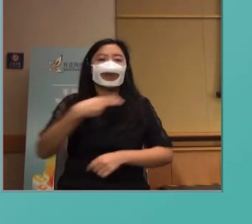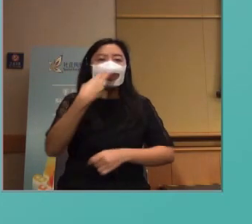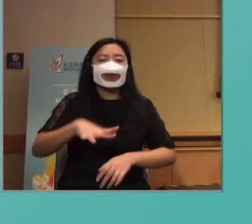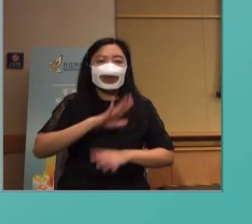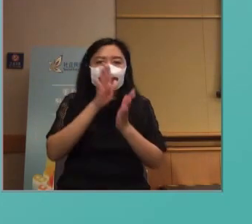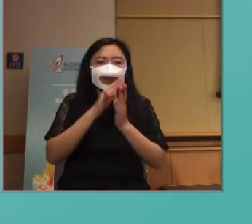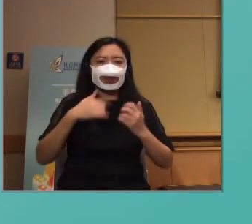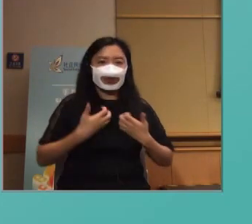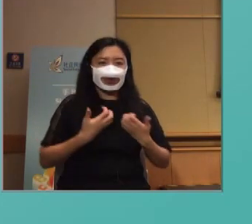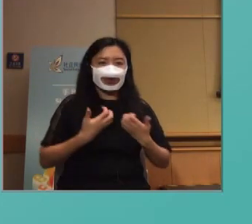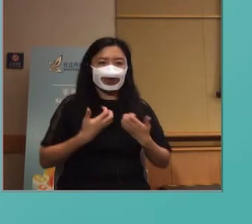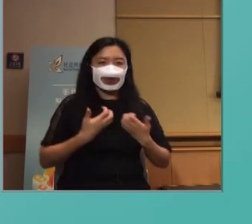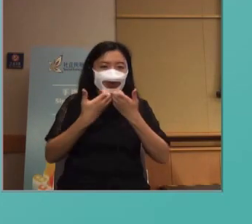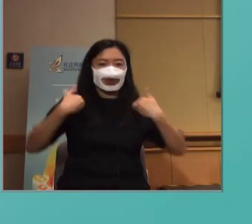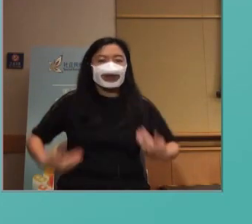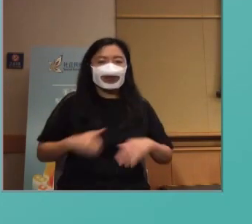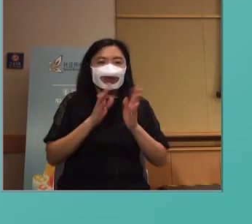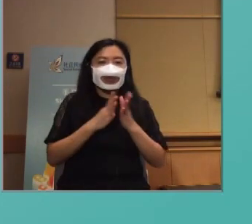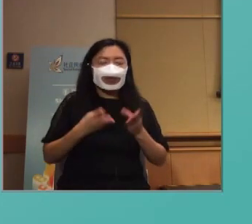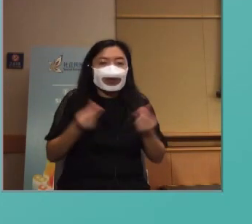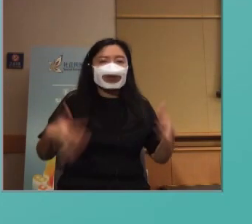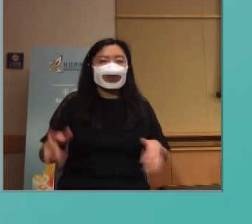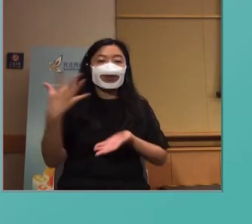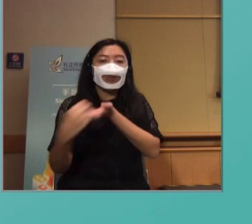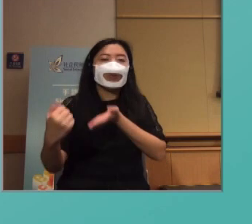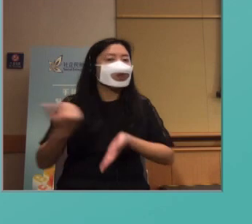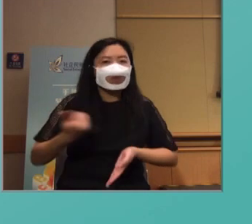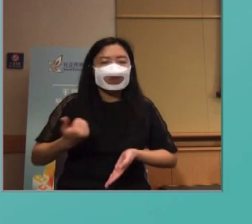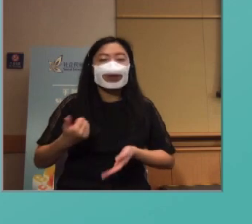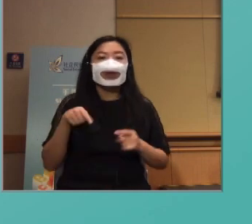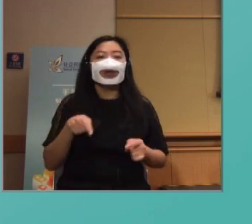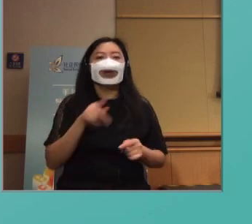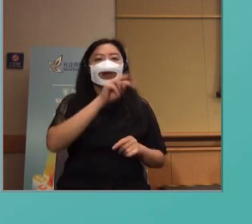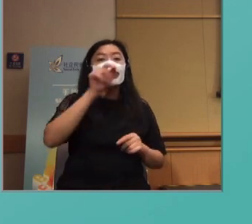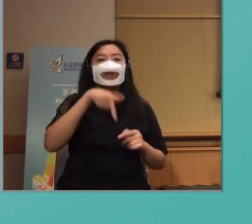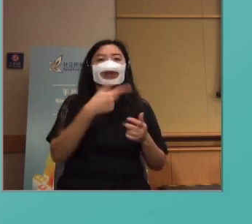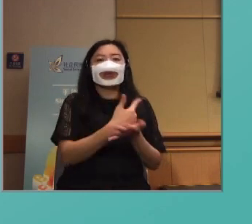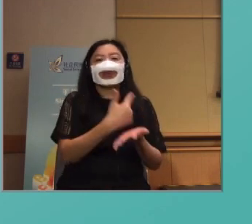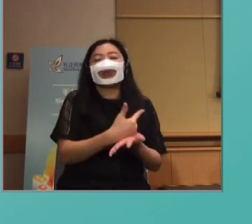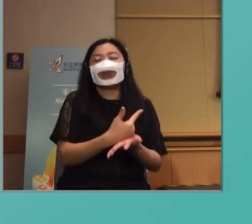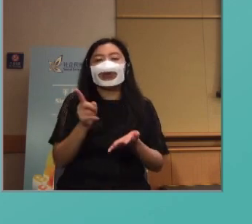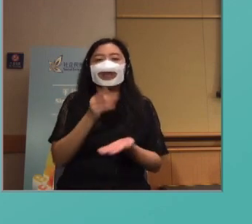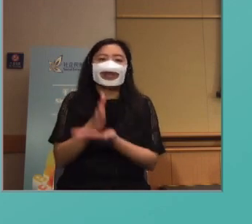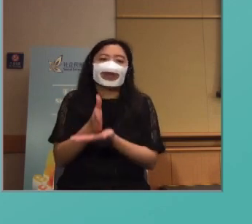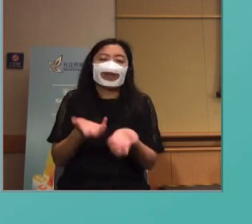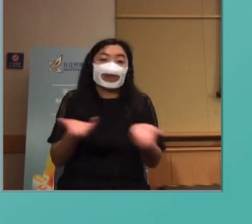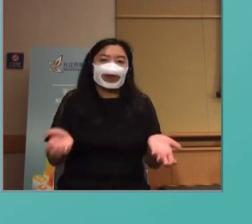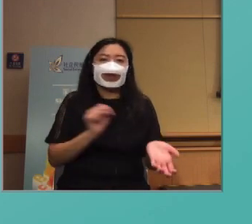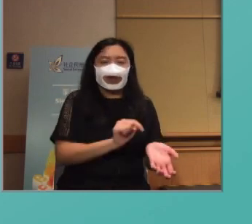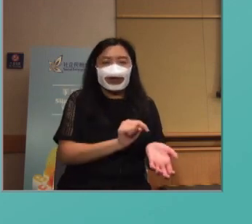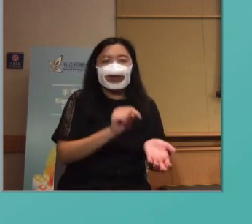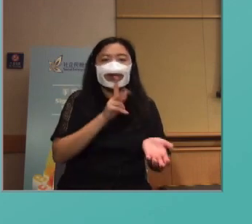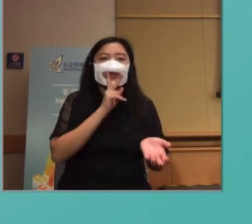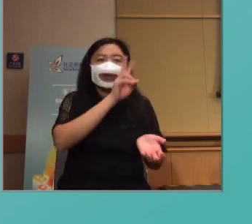And so I think, to me, when we talk about NFTs for good, it's actually broader than just the particular applications, which many people have talked about, which are all